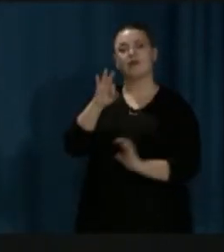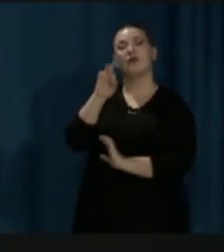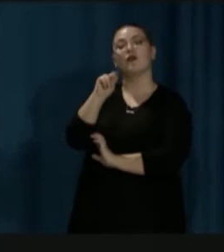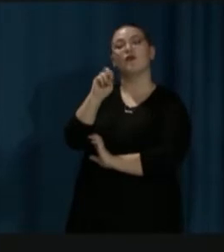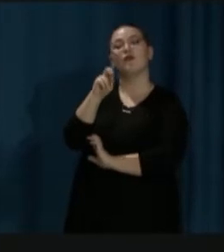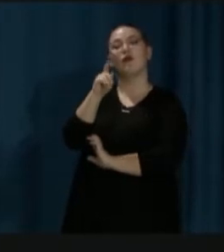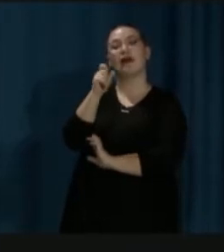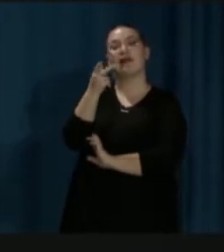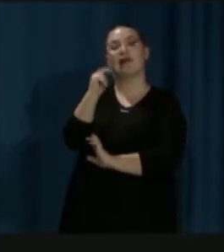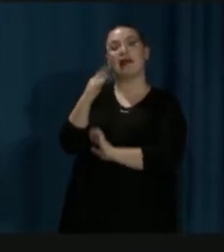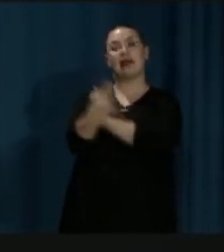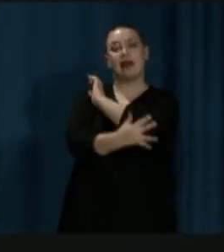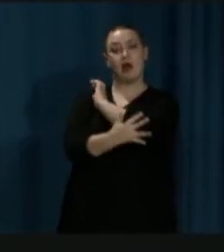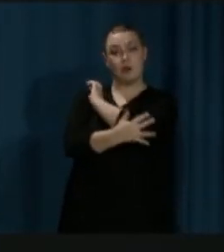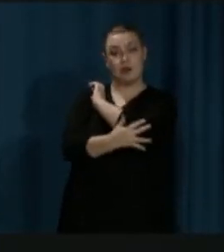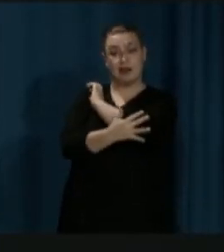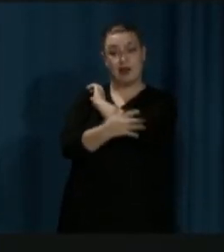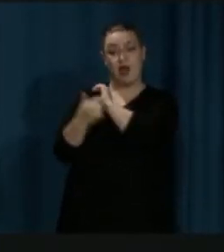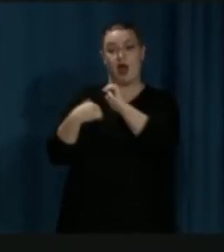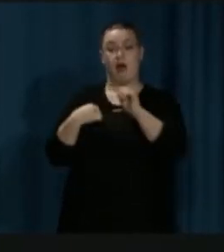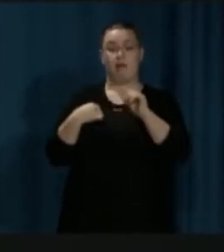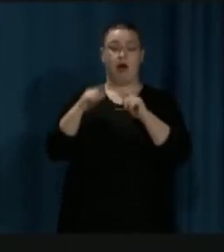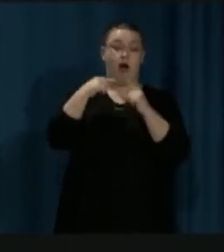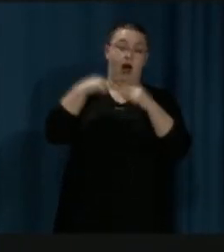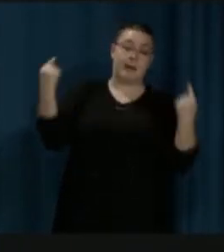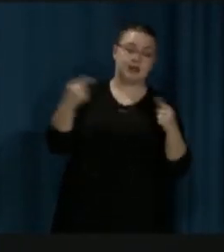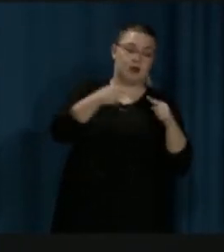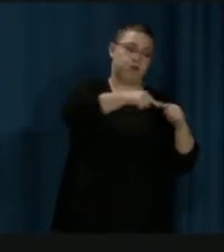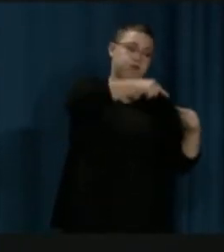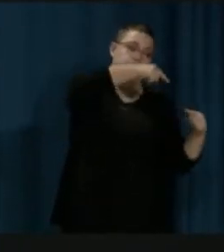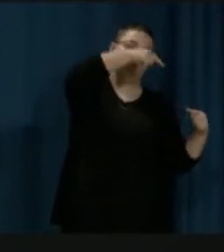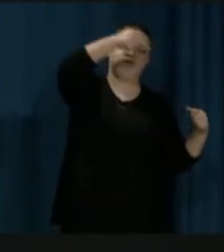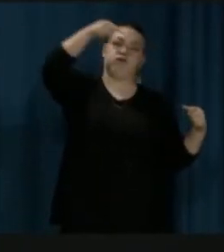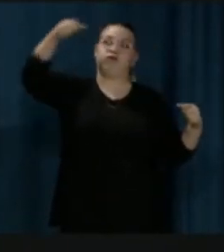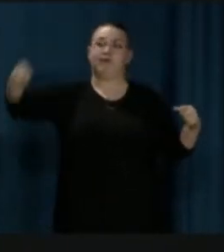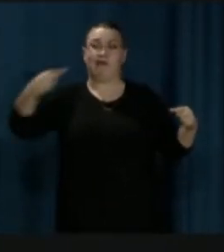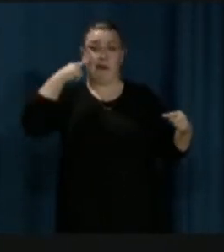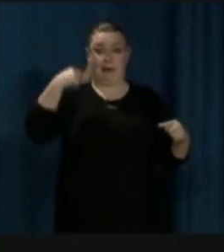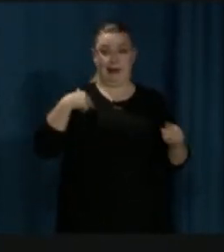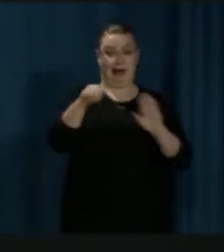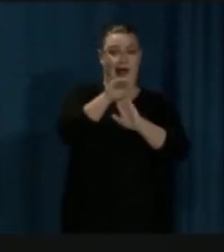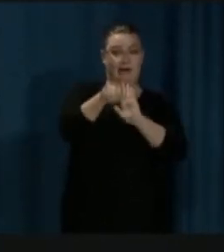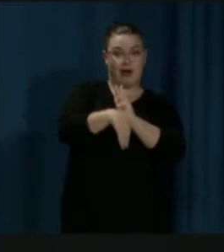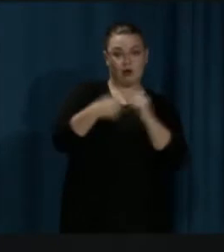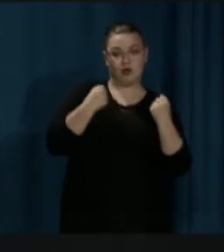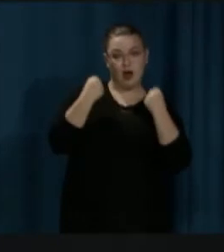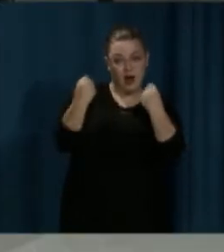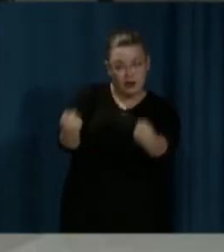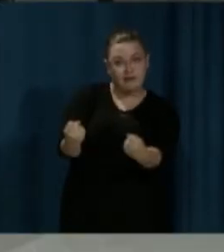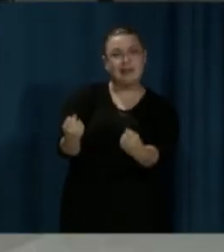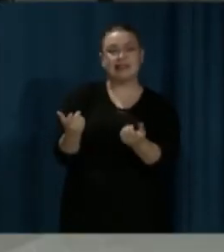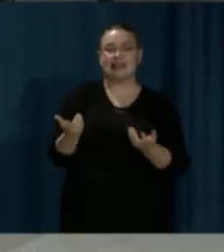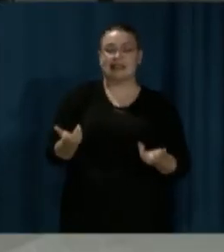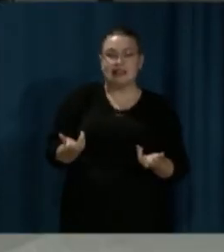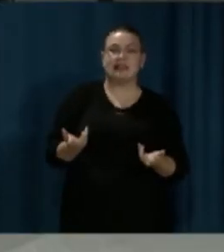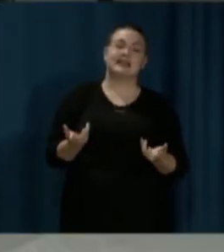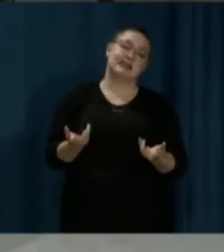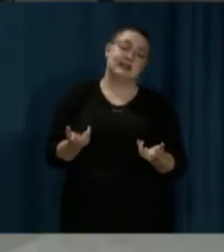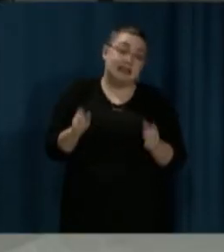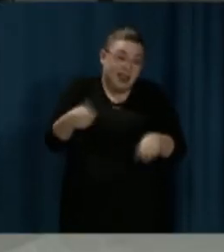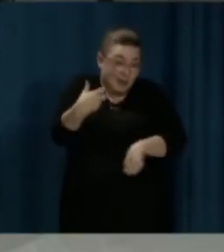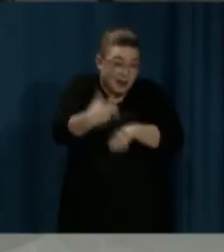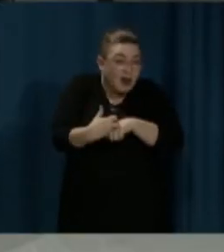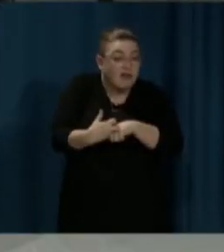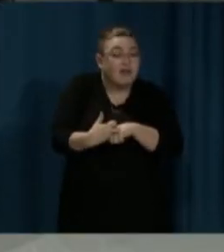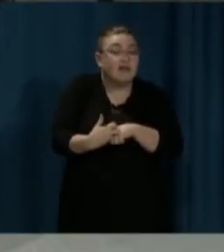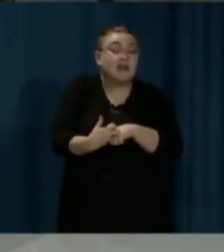side of town from the Board of Elections, so it takes a half an hour to drive there if I wanted to drop my ballot off in the ballot